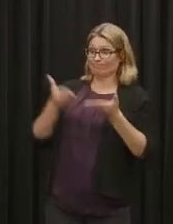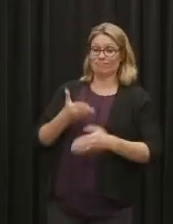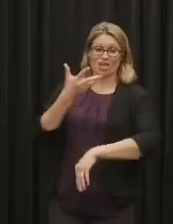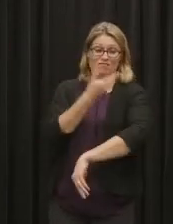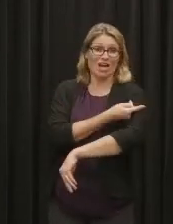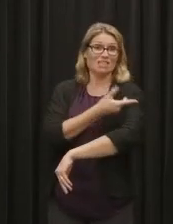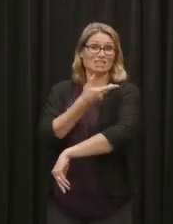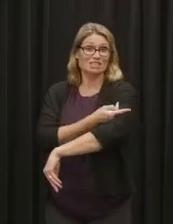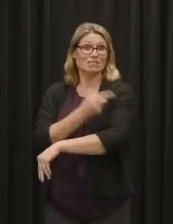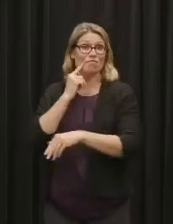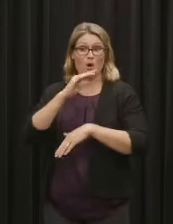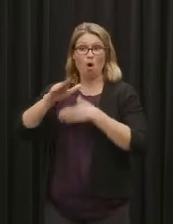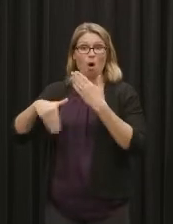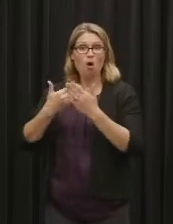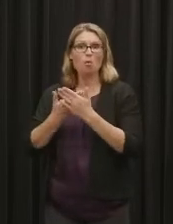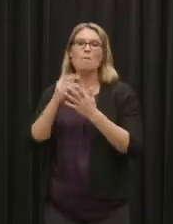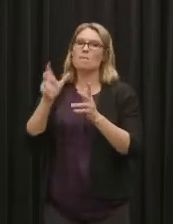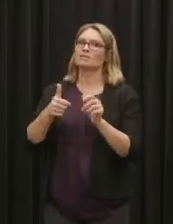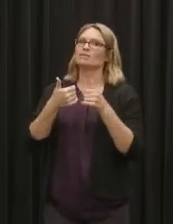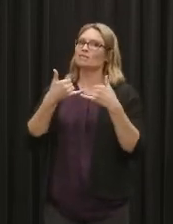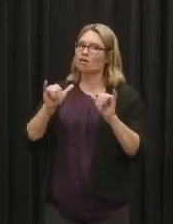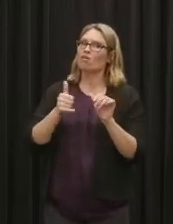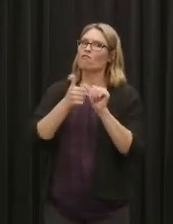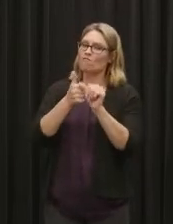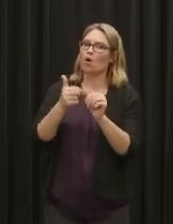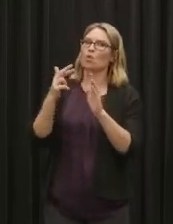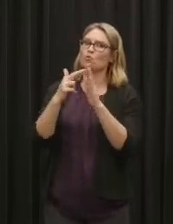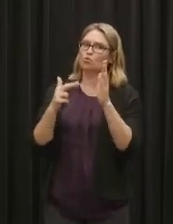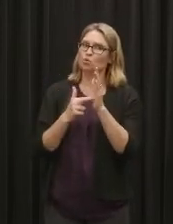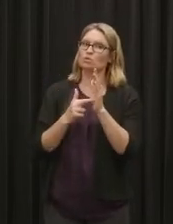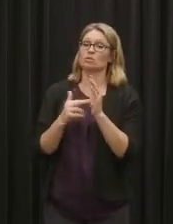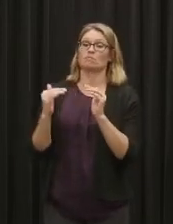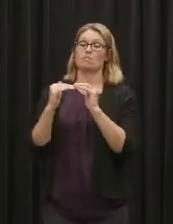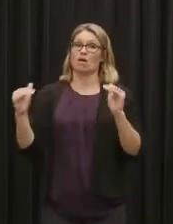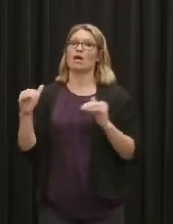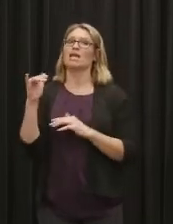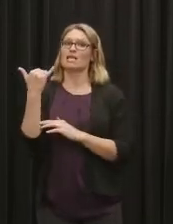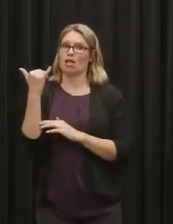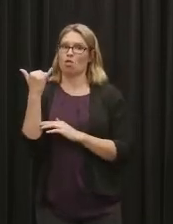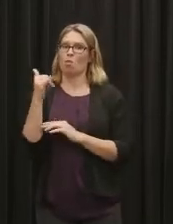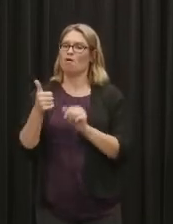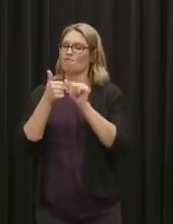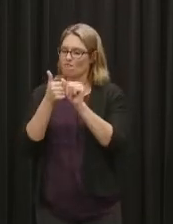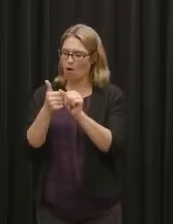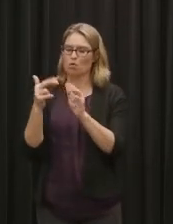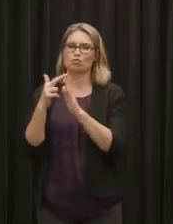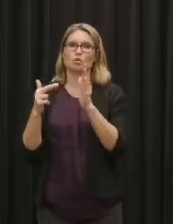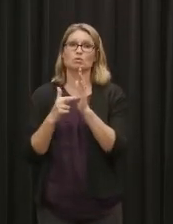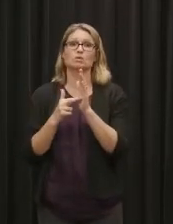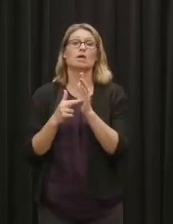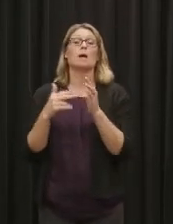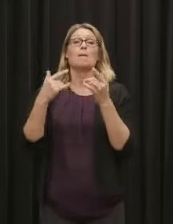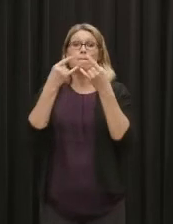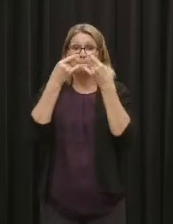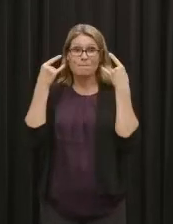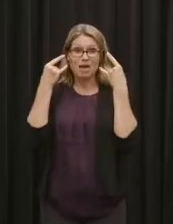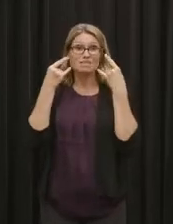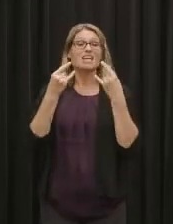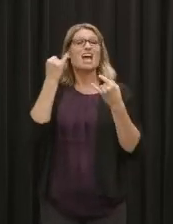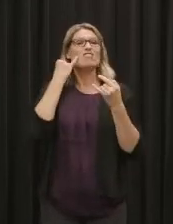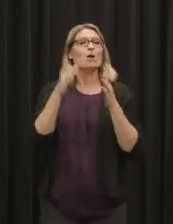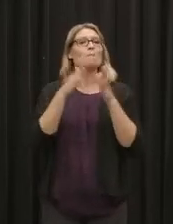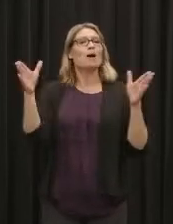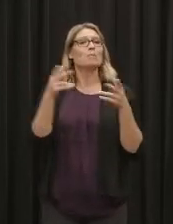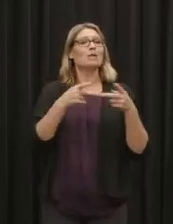all continue to follow the rules that are in place under the yellow level. That means wearing a mask in indoor